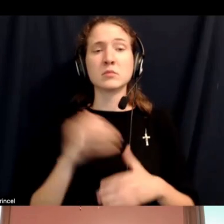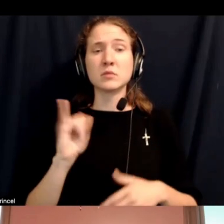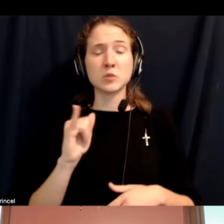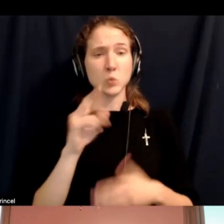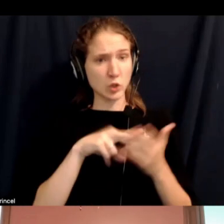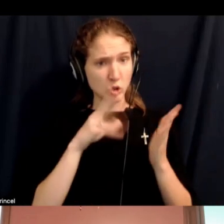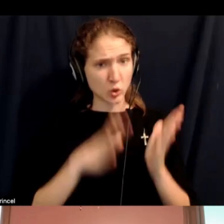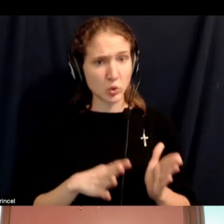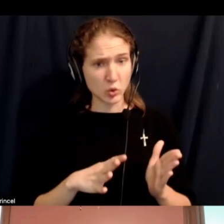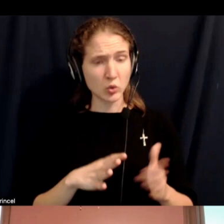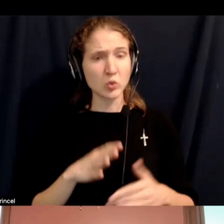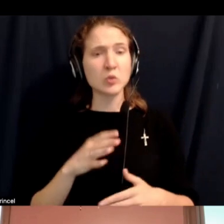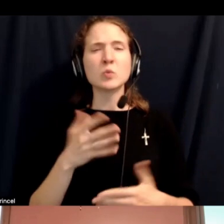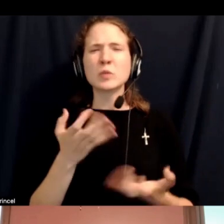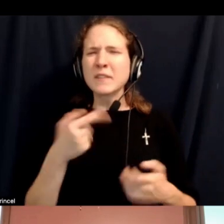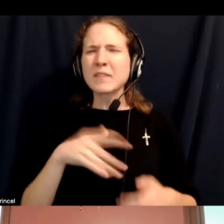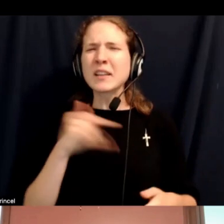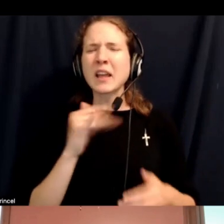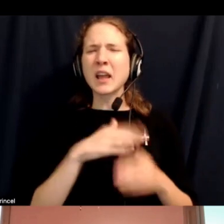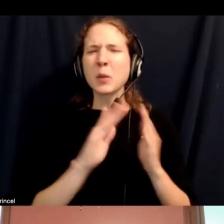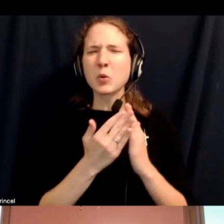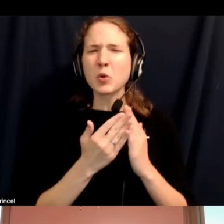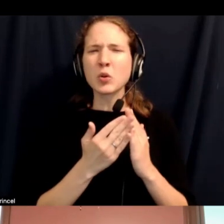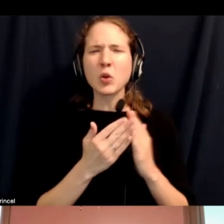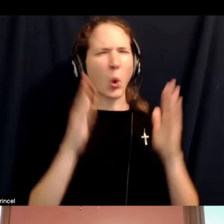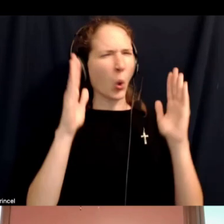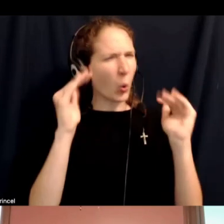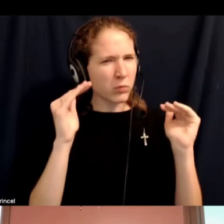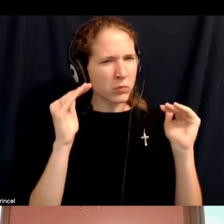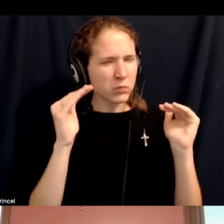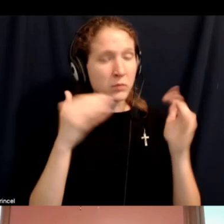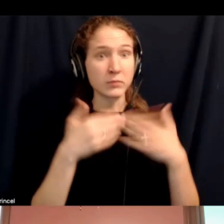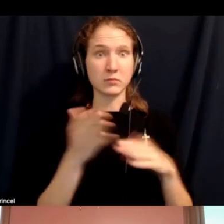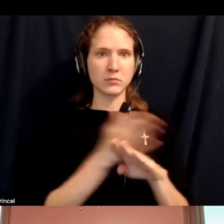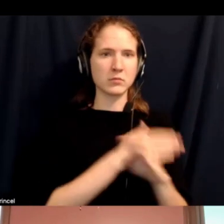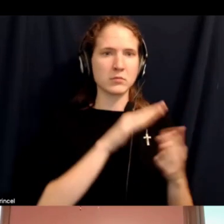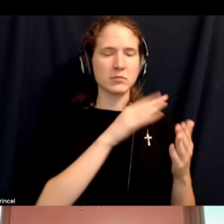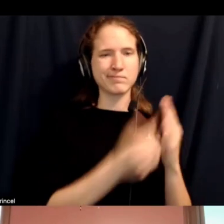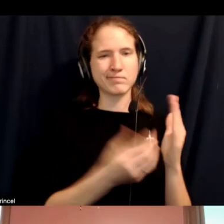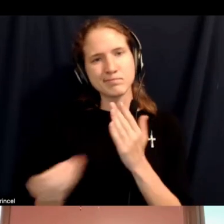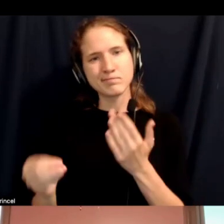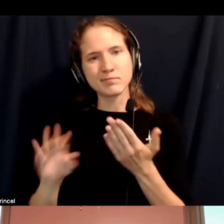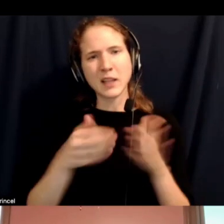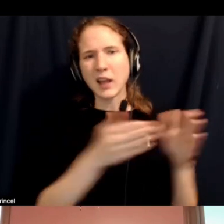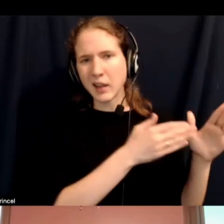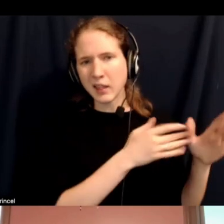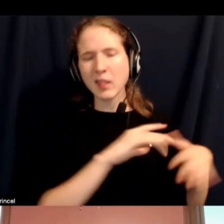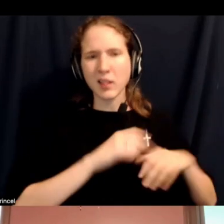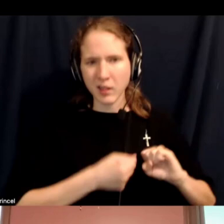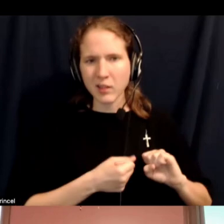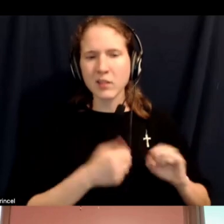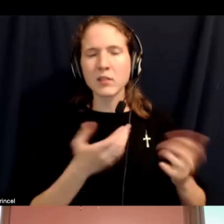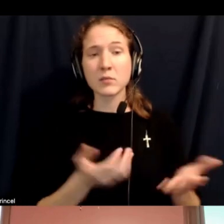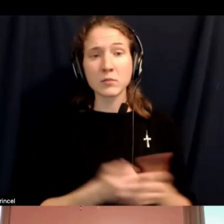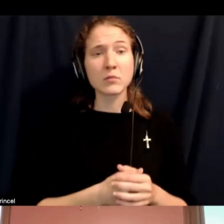the ending of my books is a hopeful place, even if there have been deaths and losses. But I also like